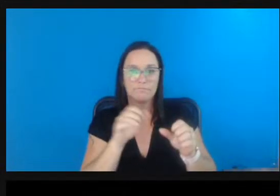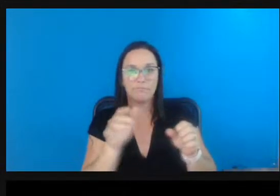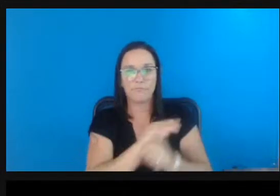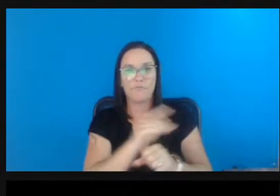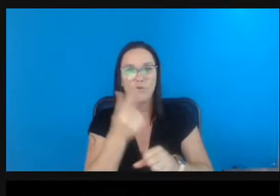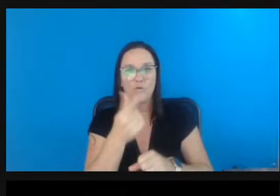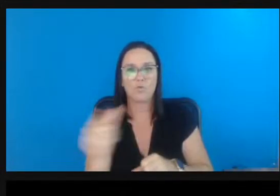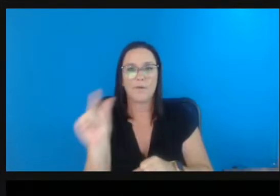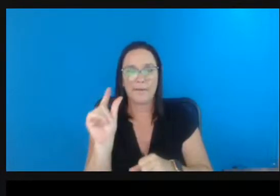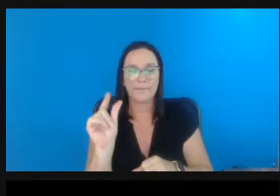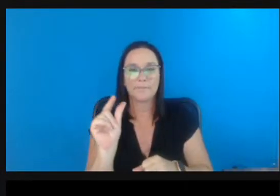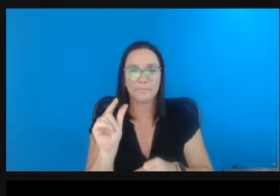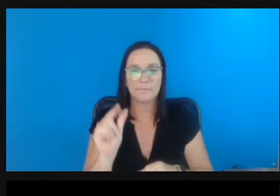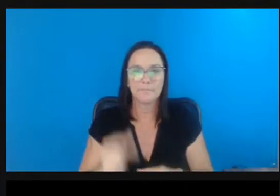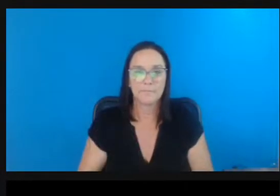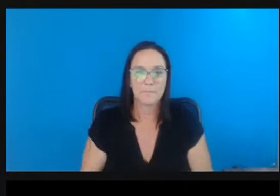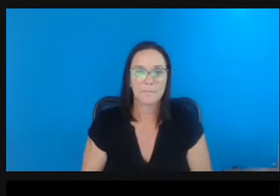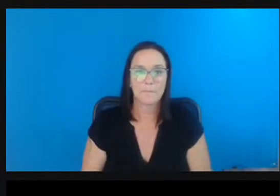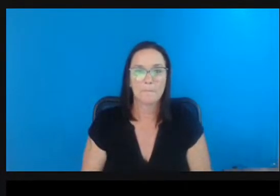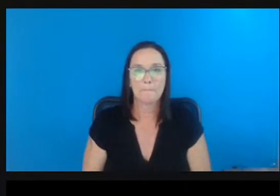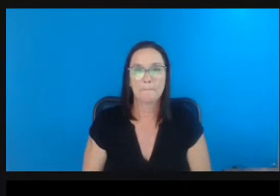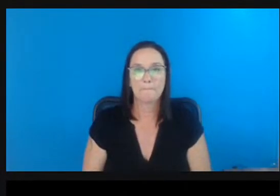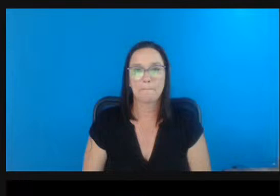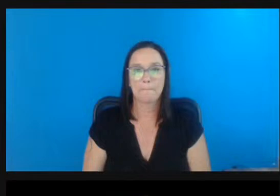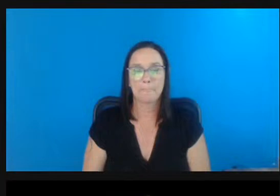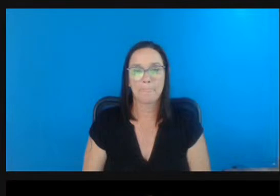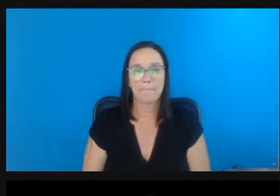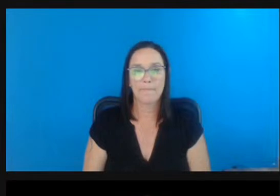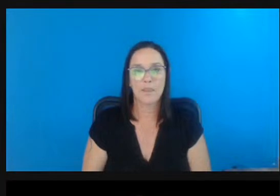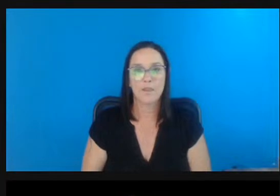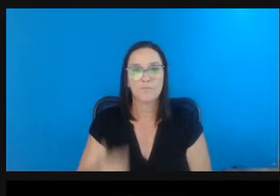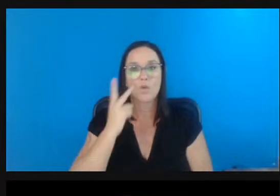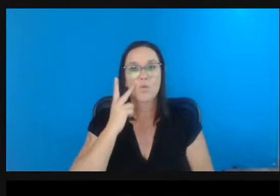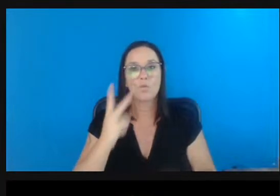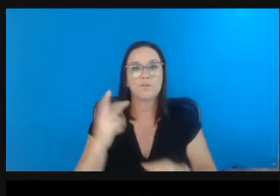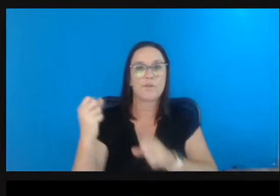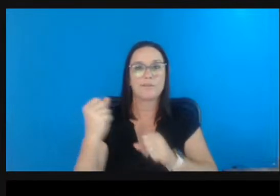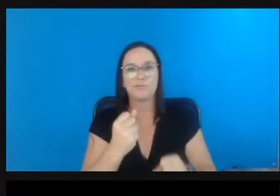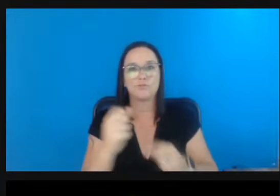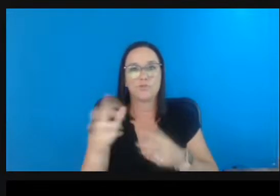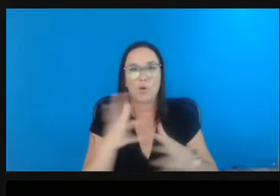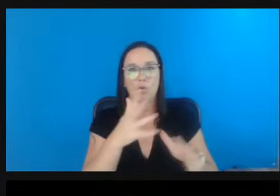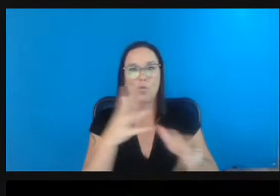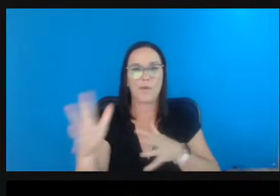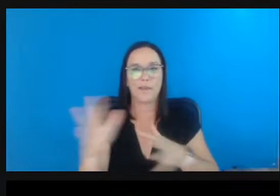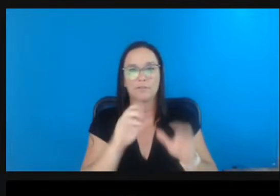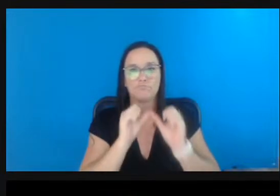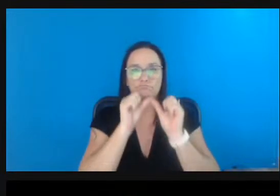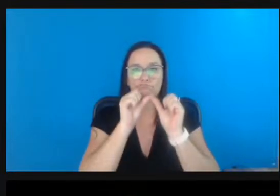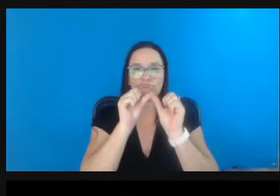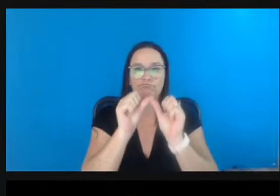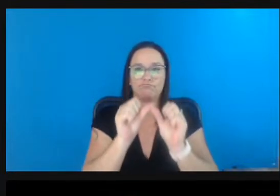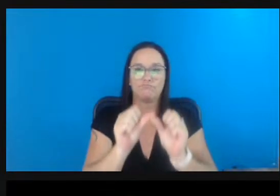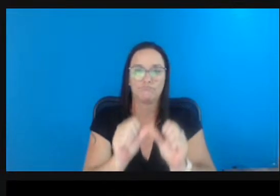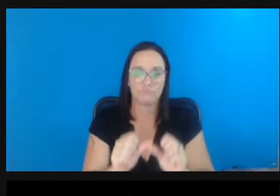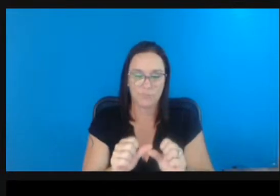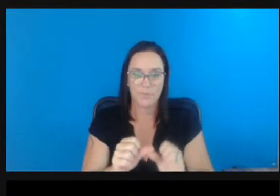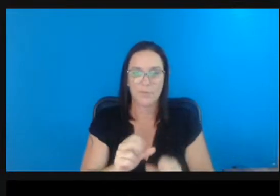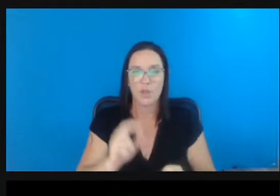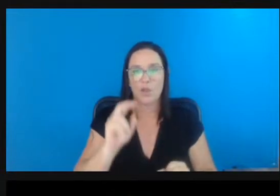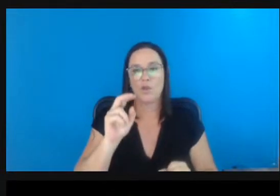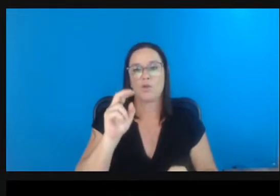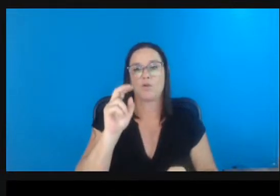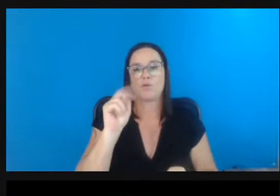there. As we saw, those strong trades lasting still till now. Right now, they're at north-northeast